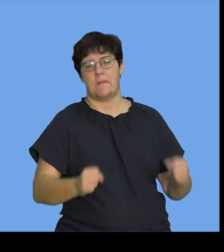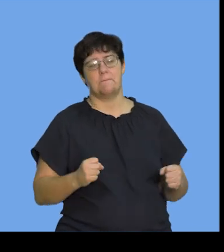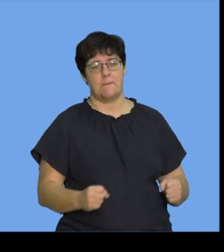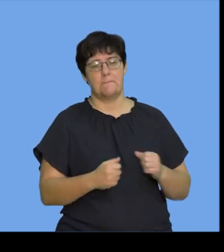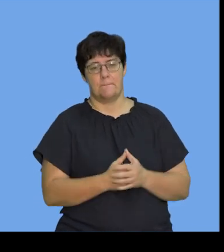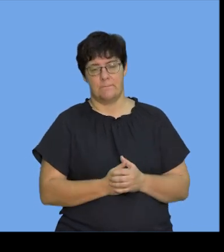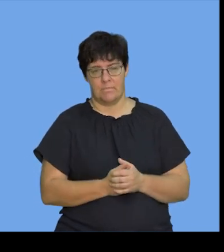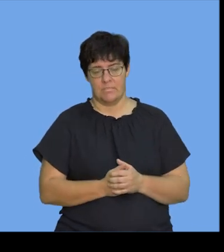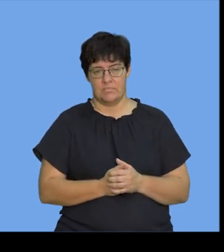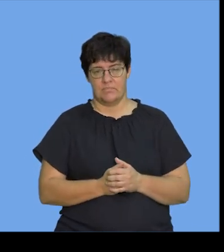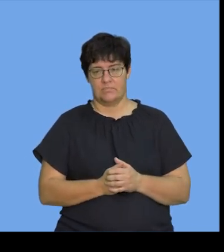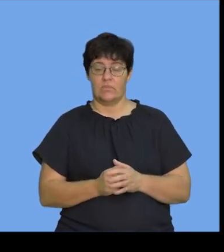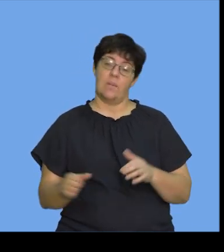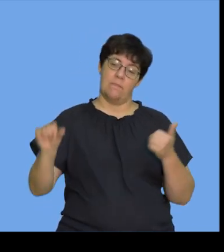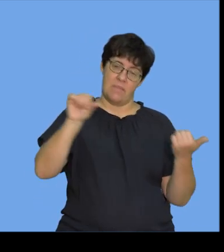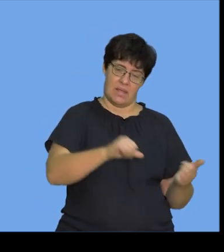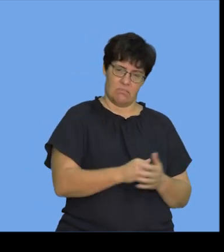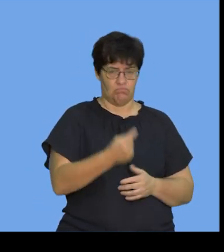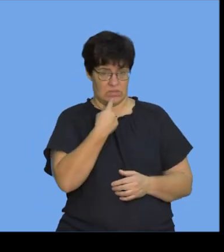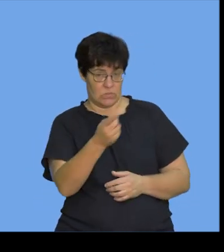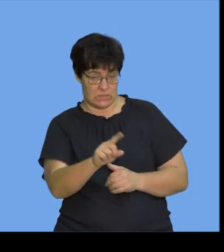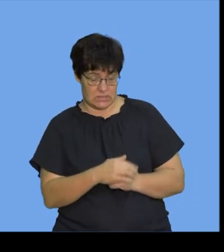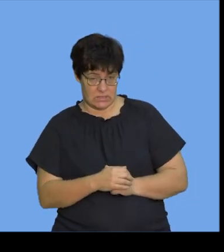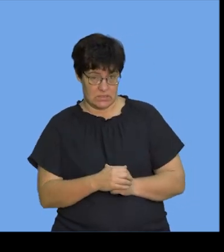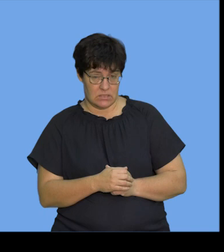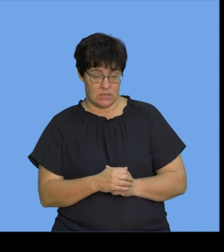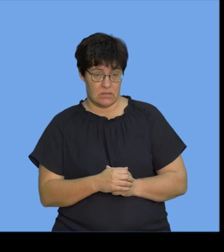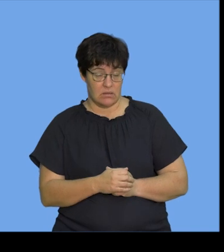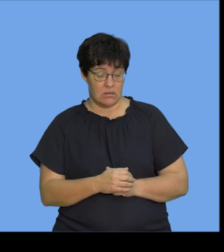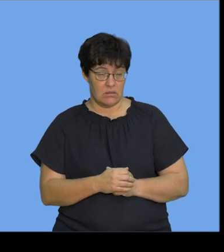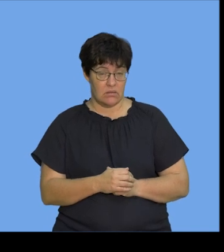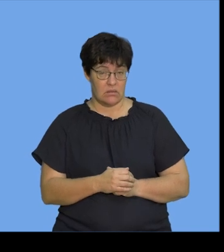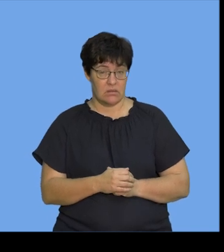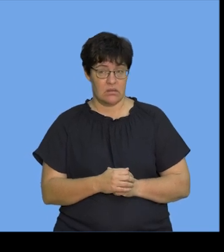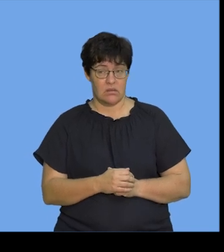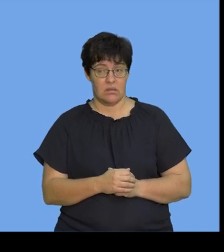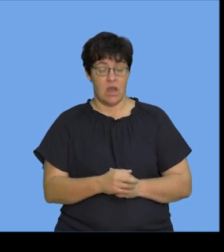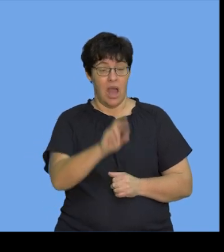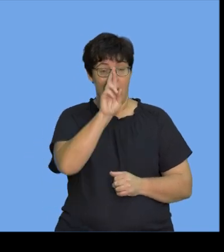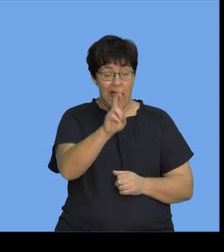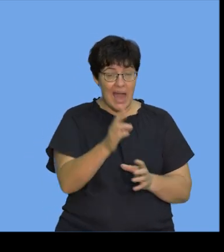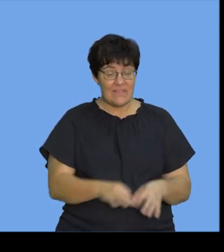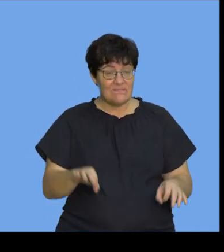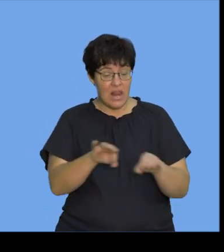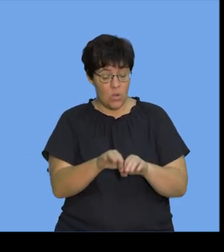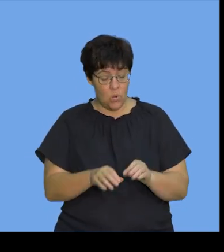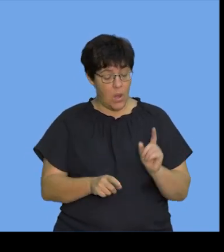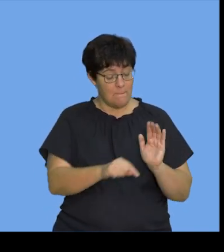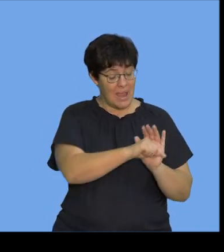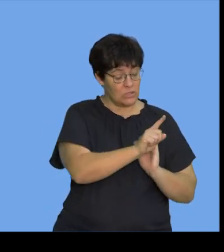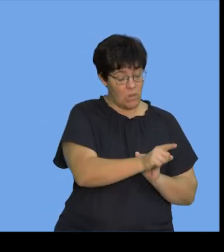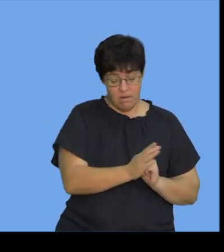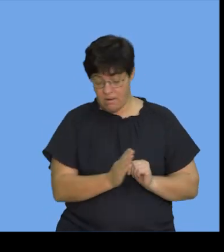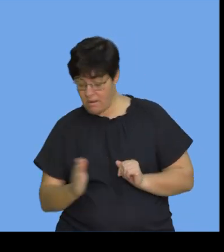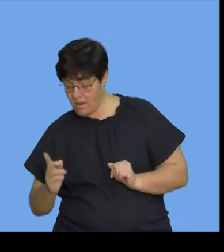Now, let's go back. What did we say? Only if the r value is between -1 and 1